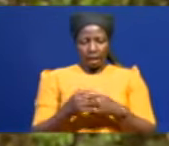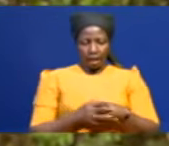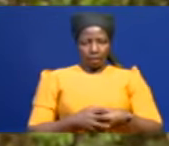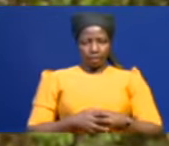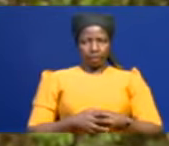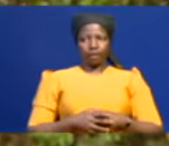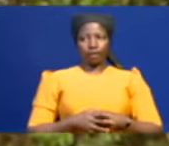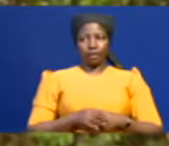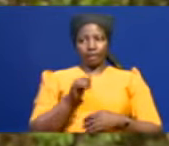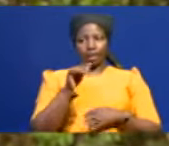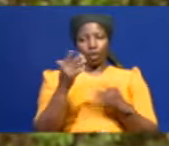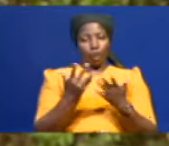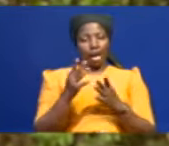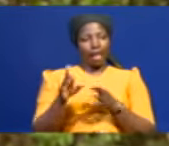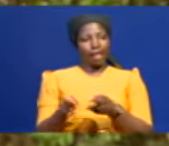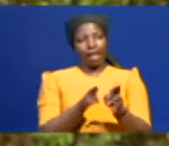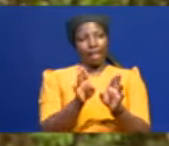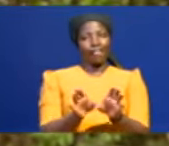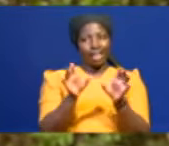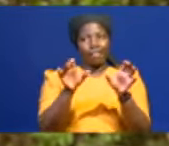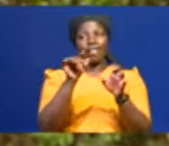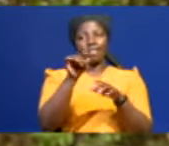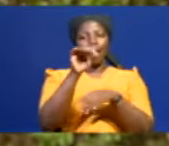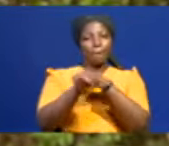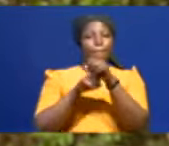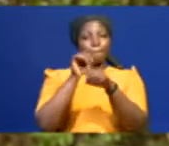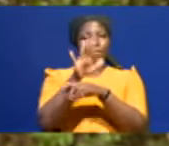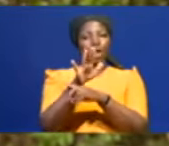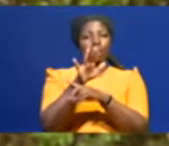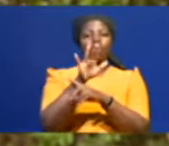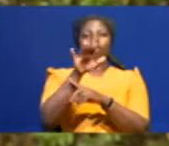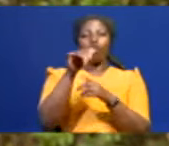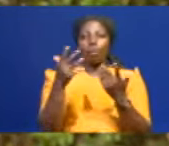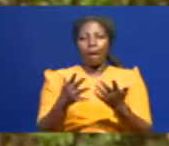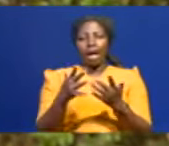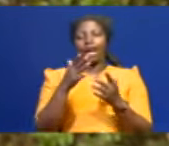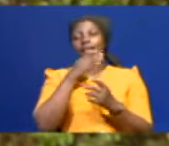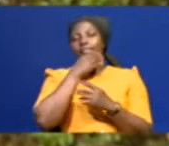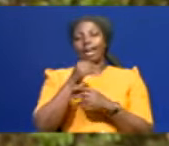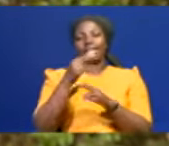a film that was inspired by a man called Dennis,